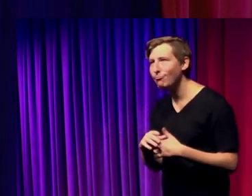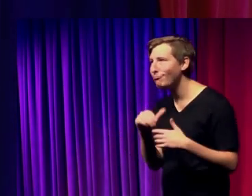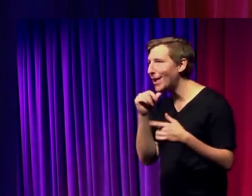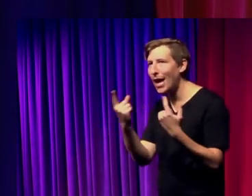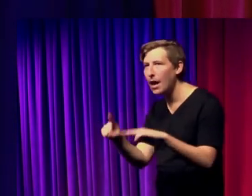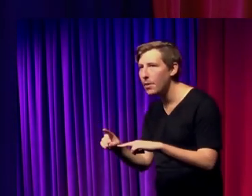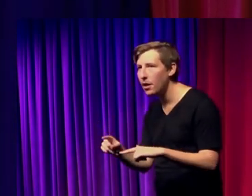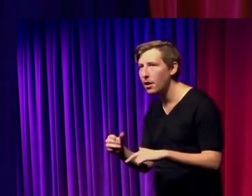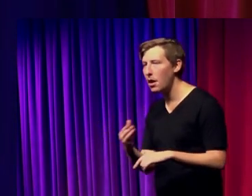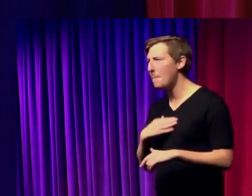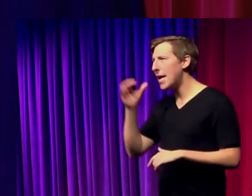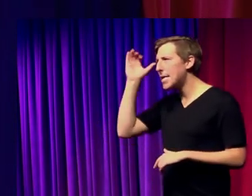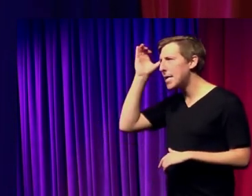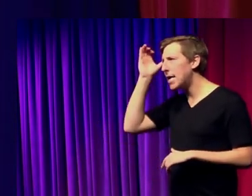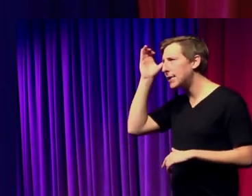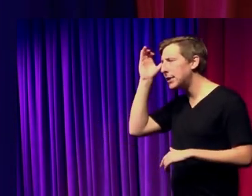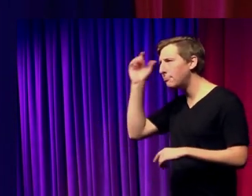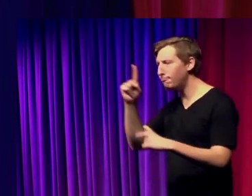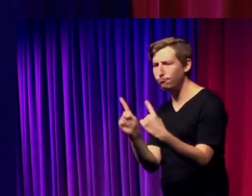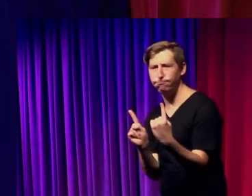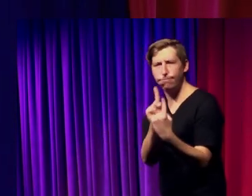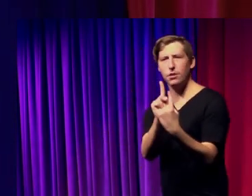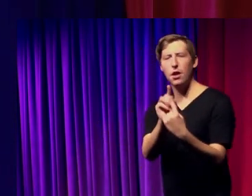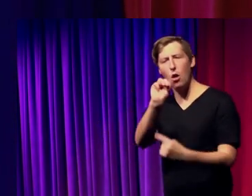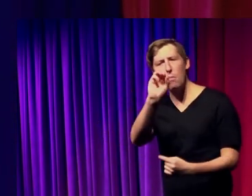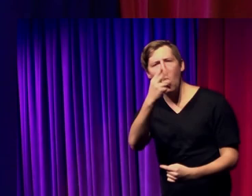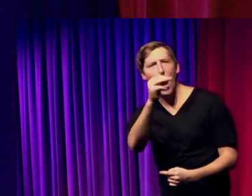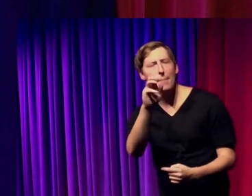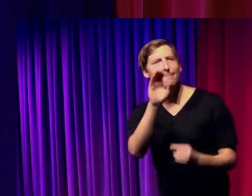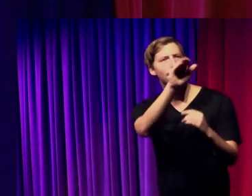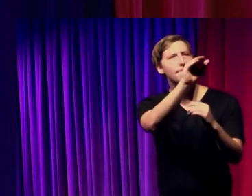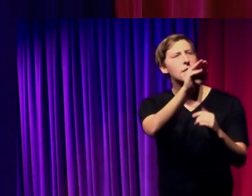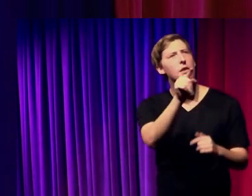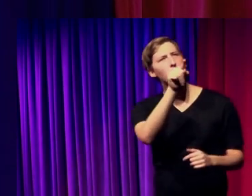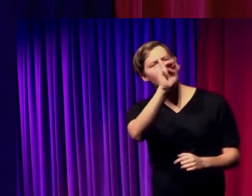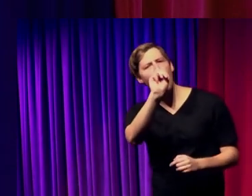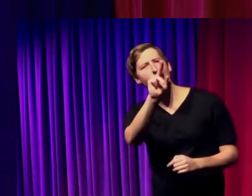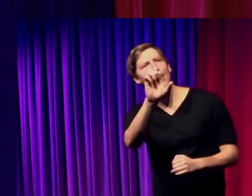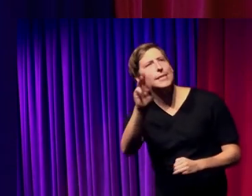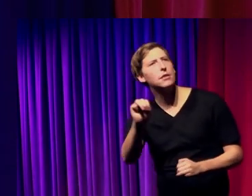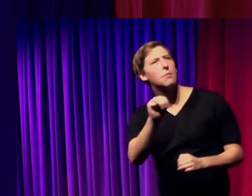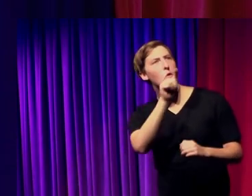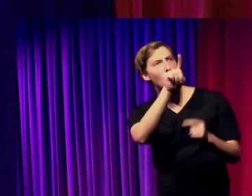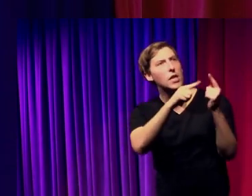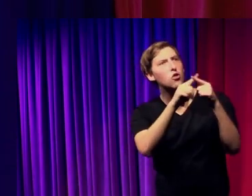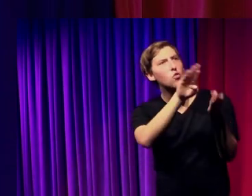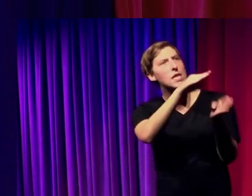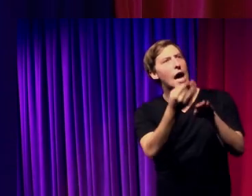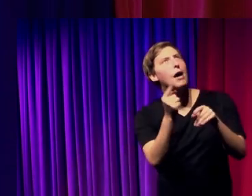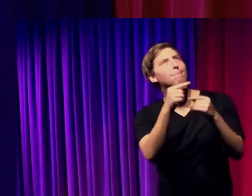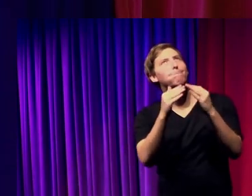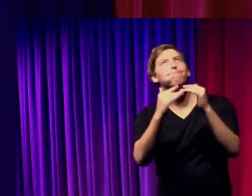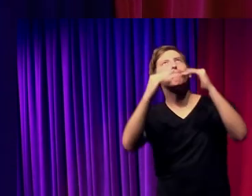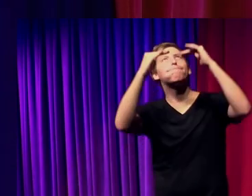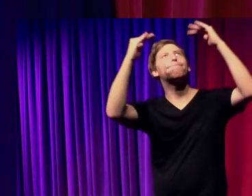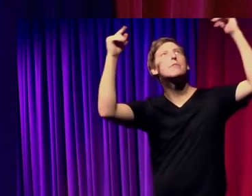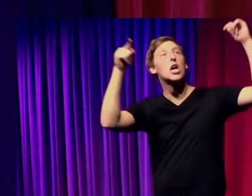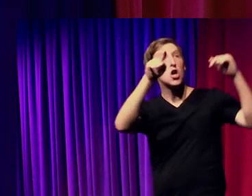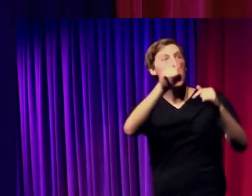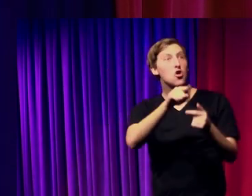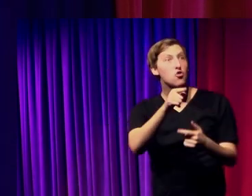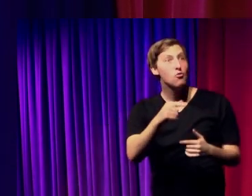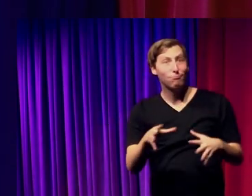super religious would come to me growing up just to be like, hey, you know what, Mohanad, as a Muslim, when you die, you go to heaven and you get